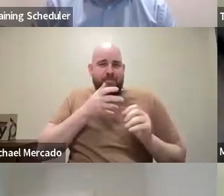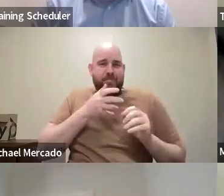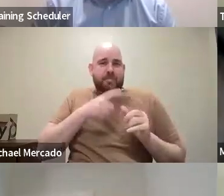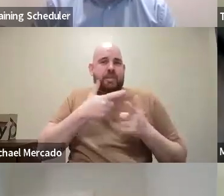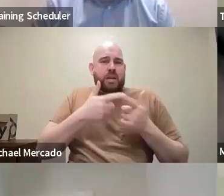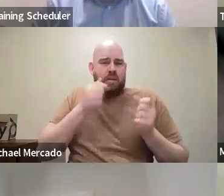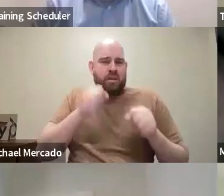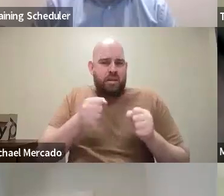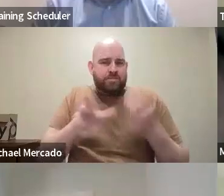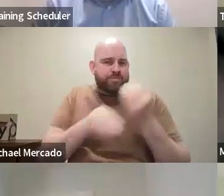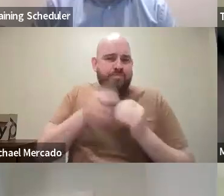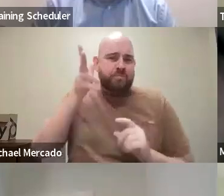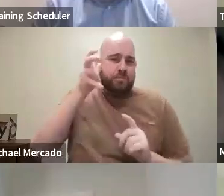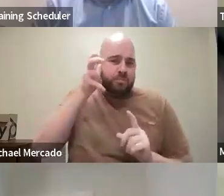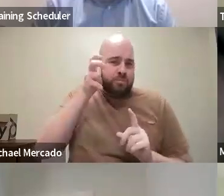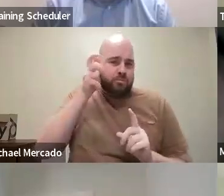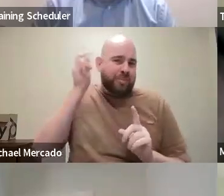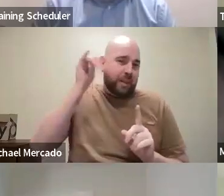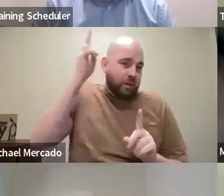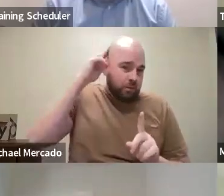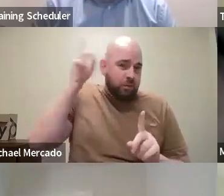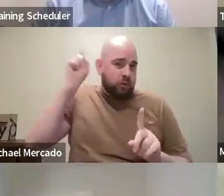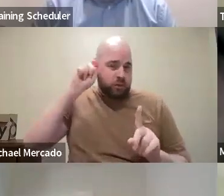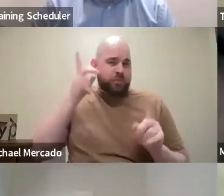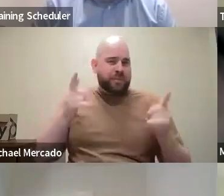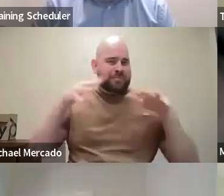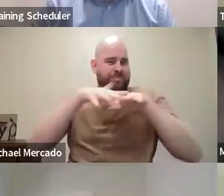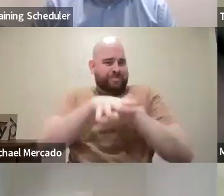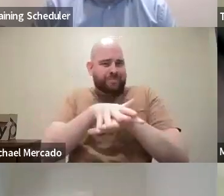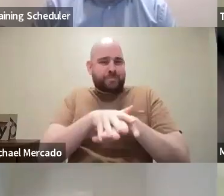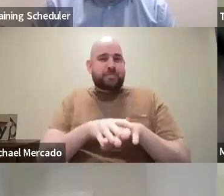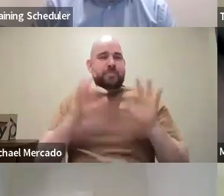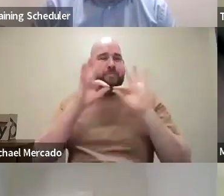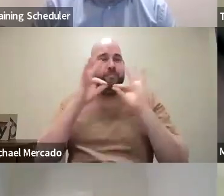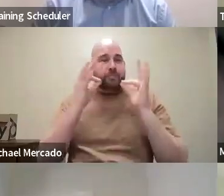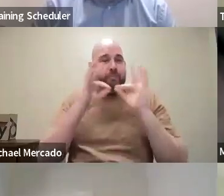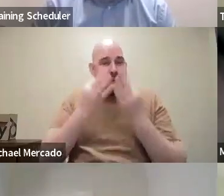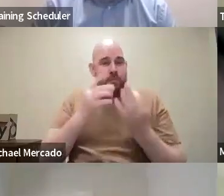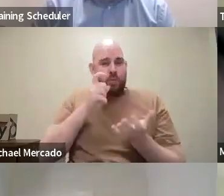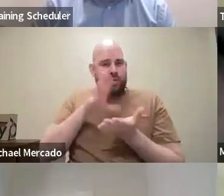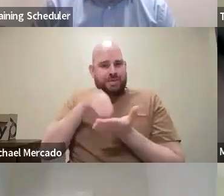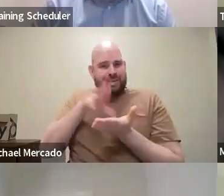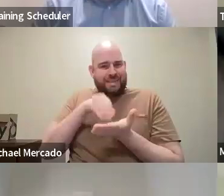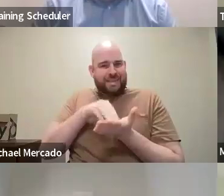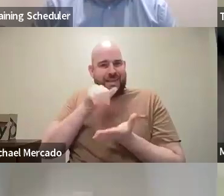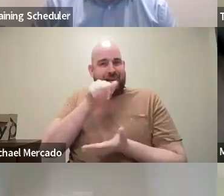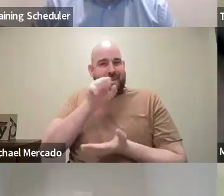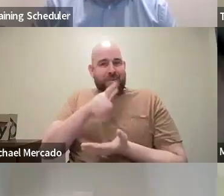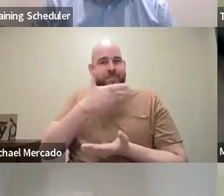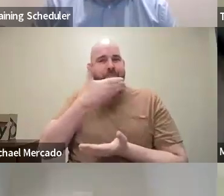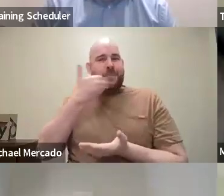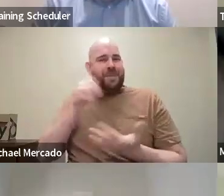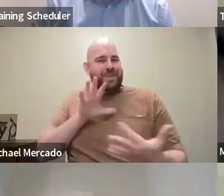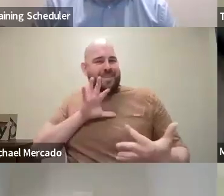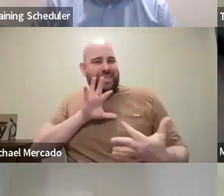and communicating with a child, and regardless of their hearing ability, you can use cochlear implants or hearing